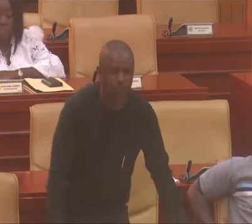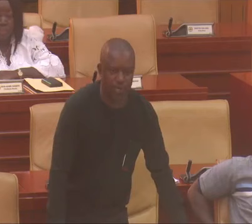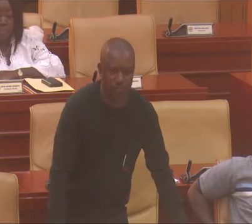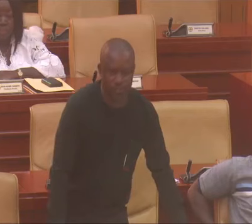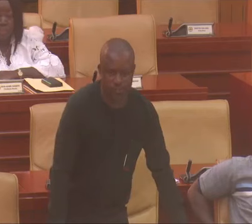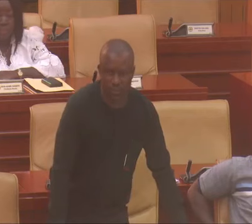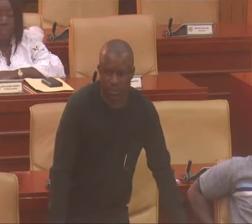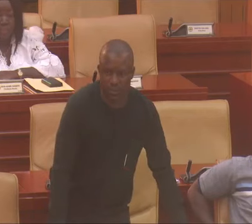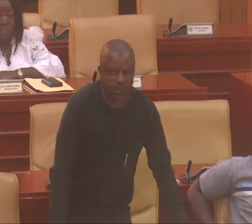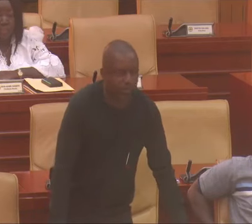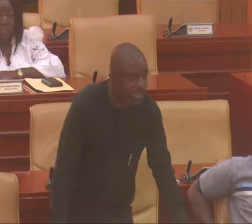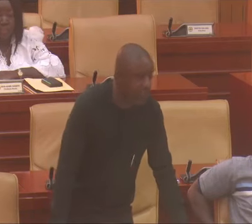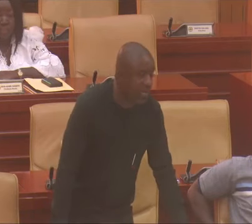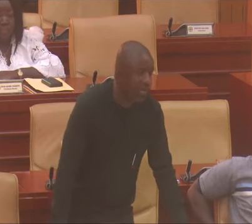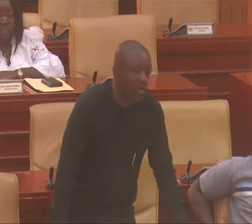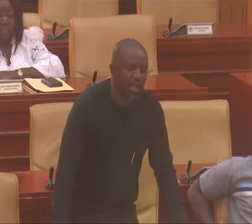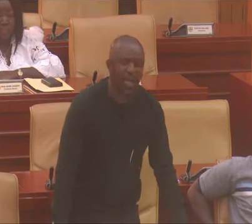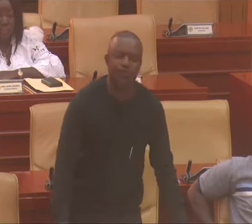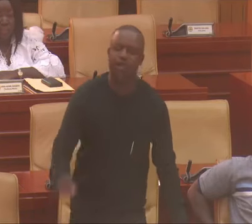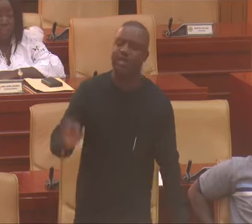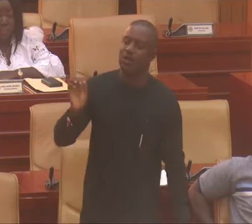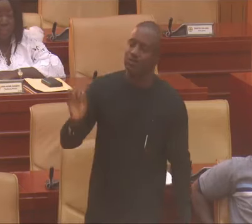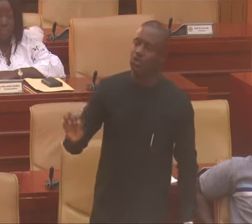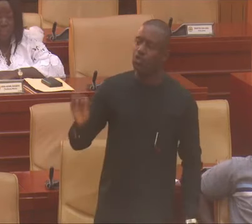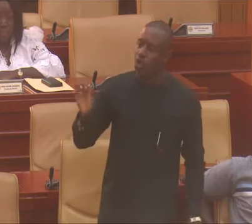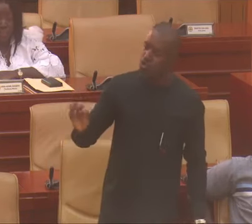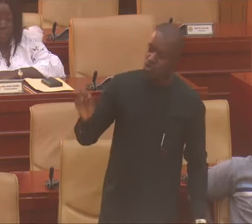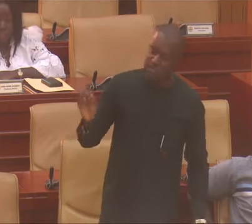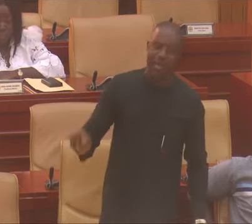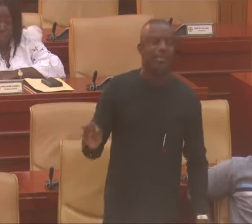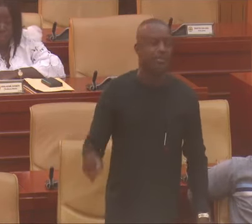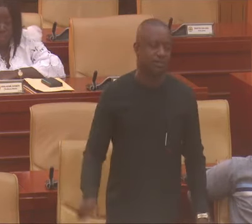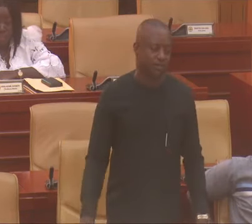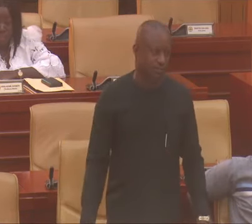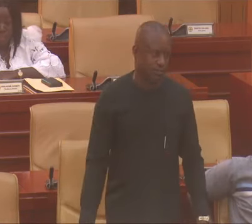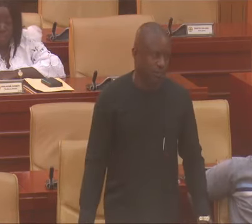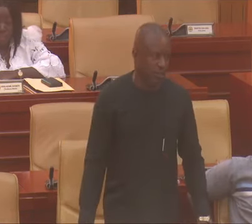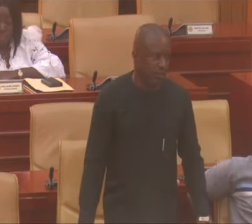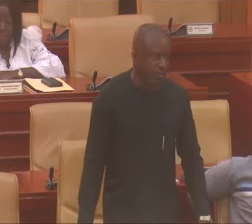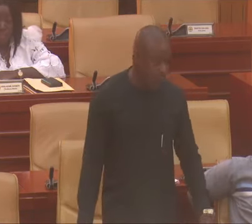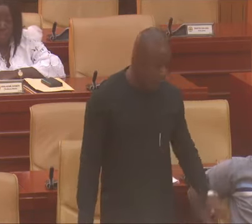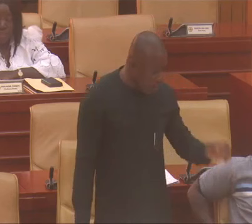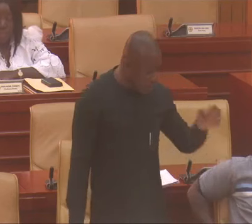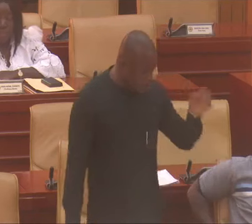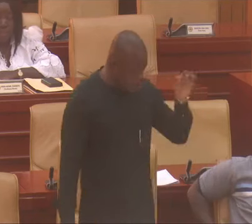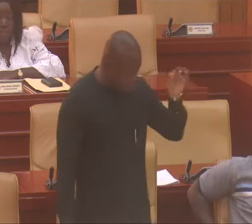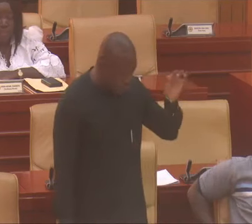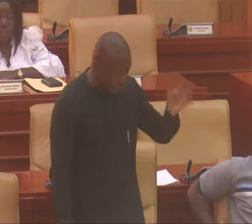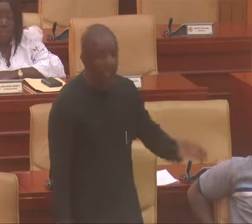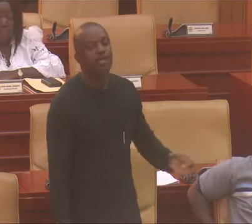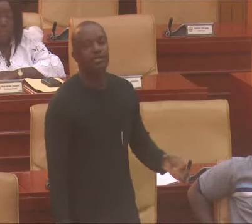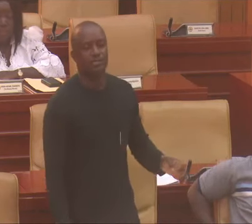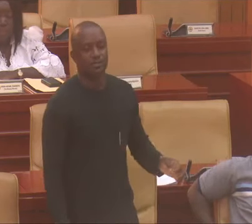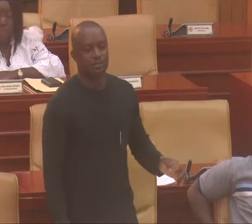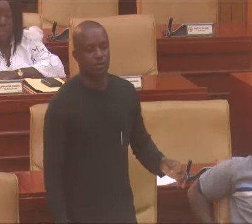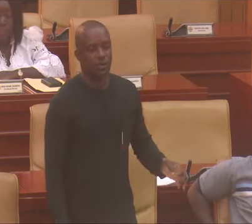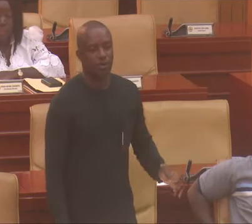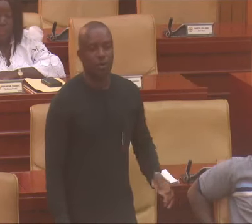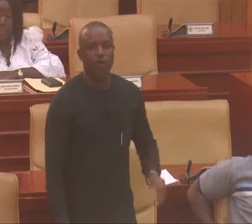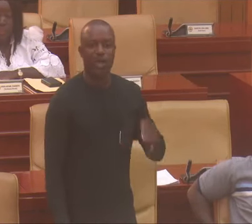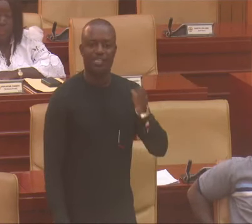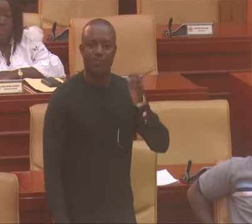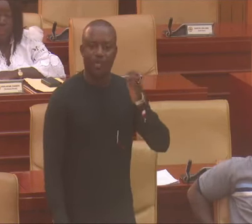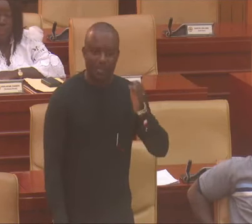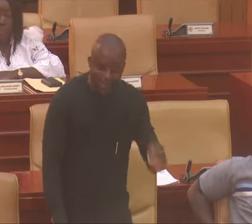moment. Mr. Speaker, every country goes through challenges. But when you go through challenges, what